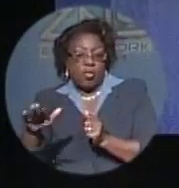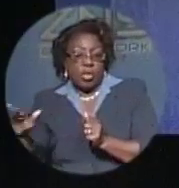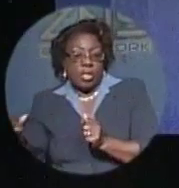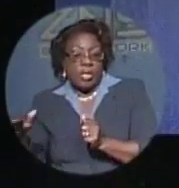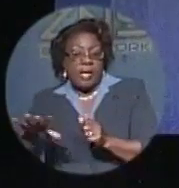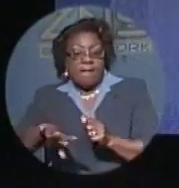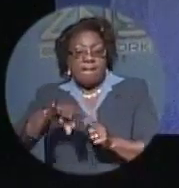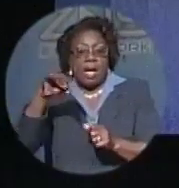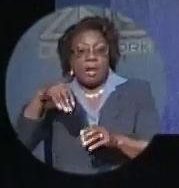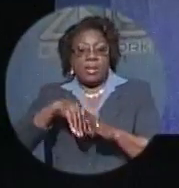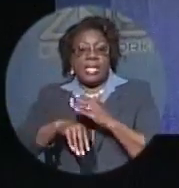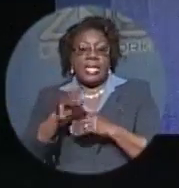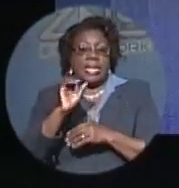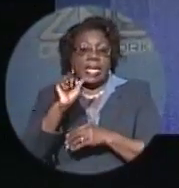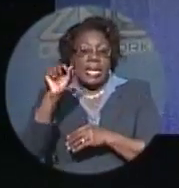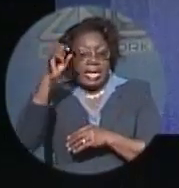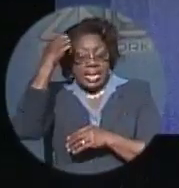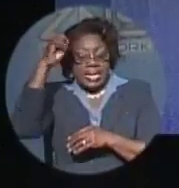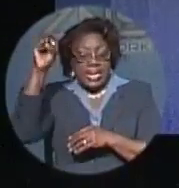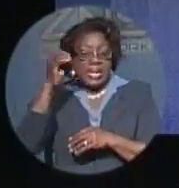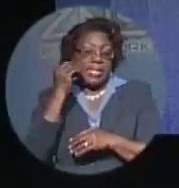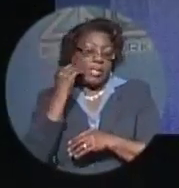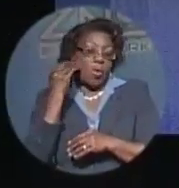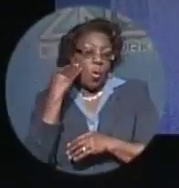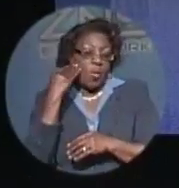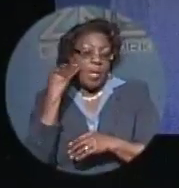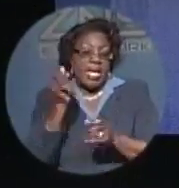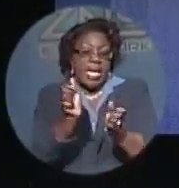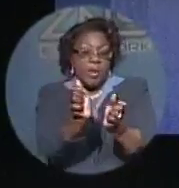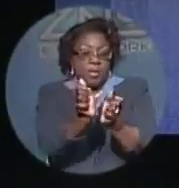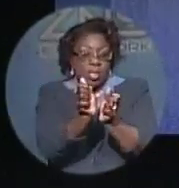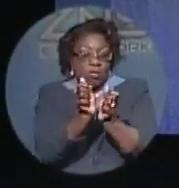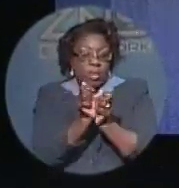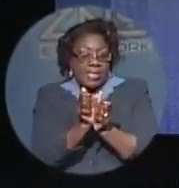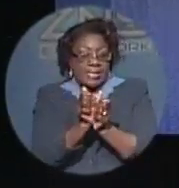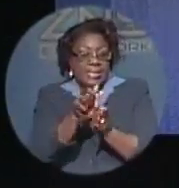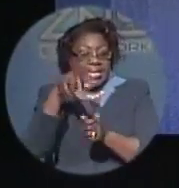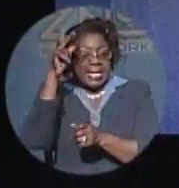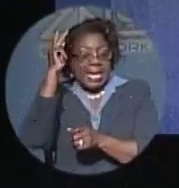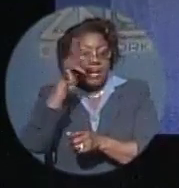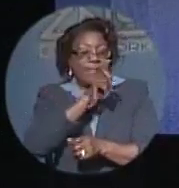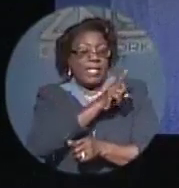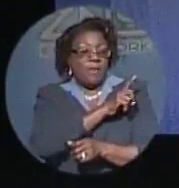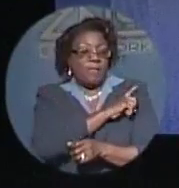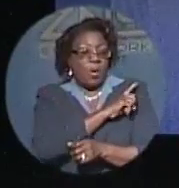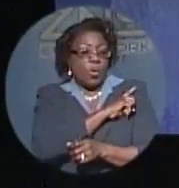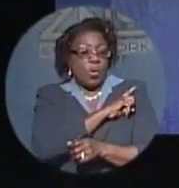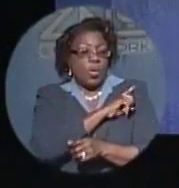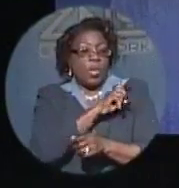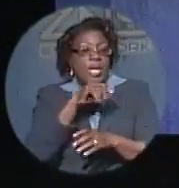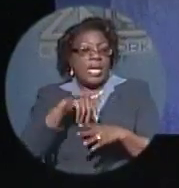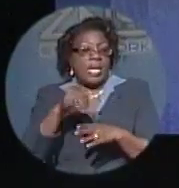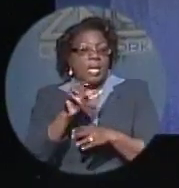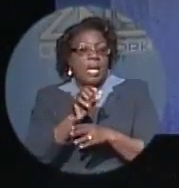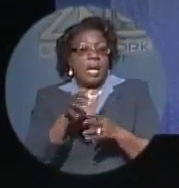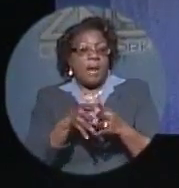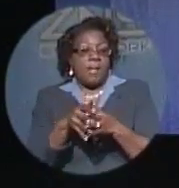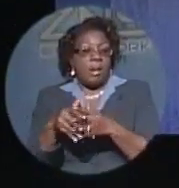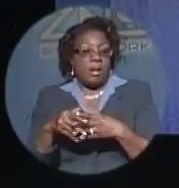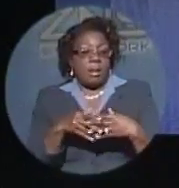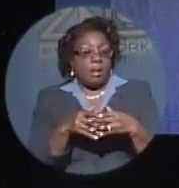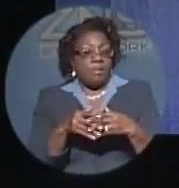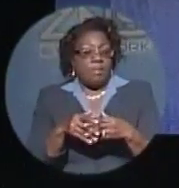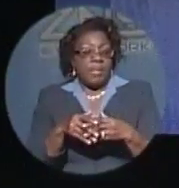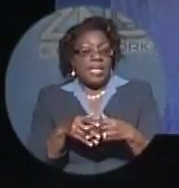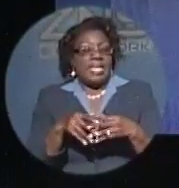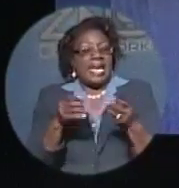in unspeakable positions when they arrested 26-year-old Kenwood DeVoe on Saturday morning. The article pointed out that the suspect had little to